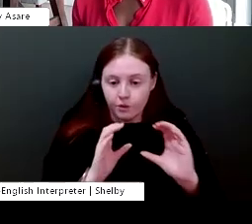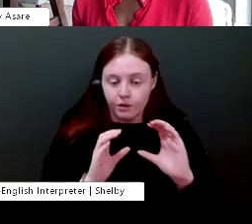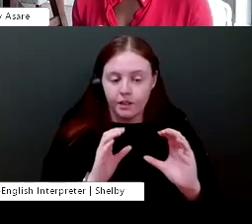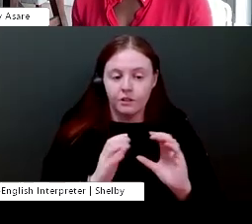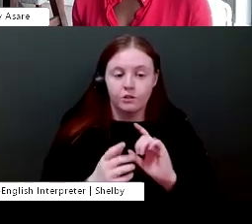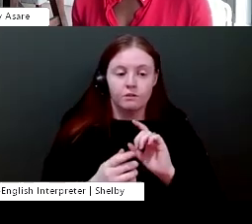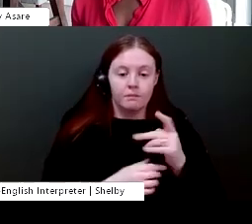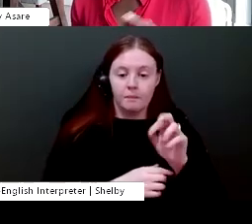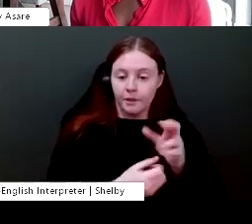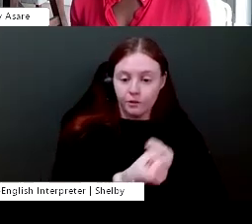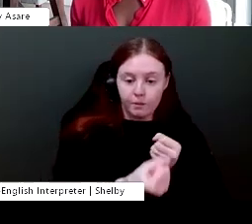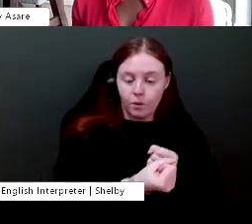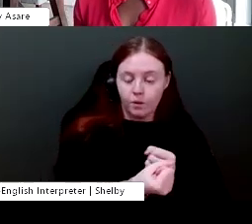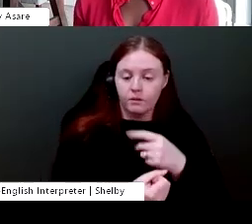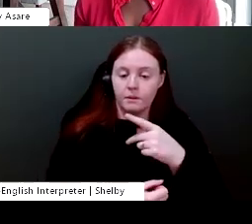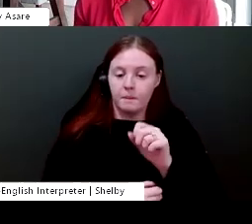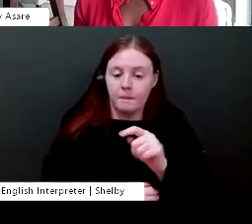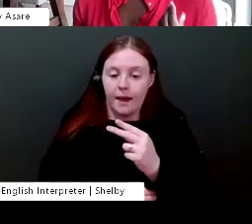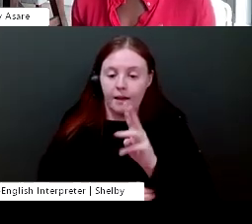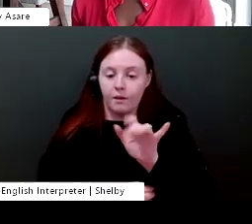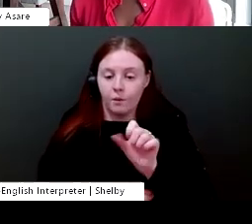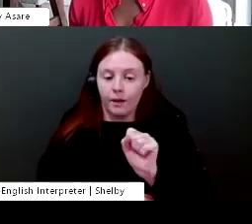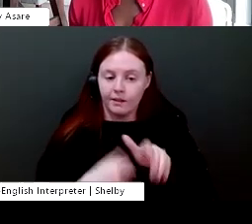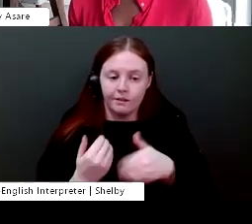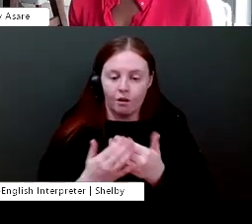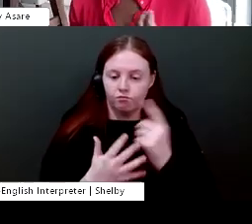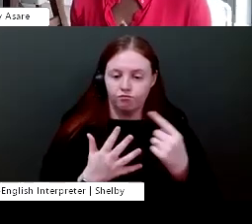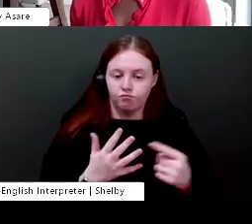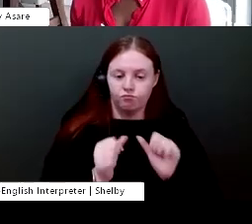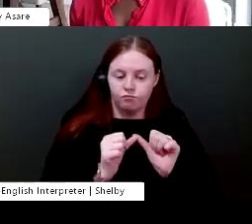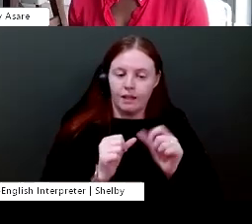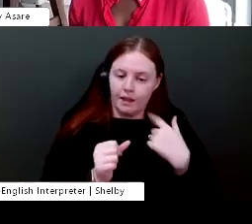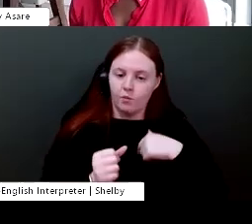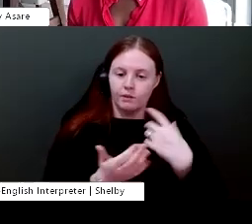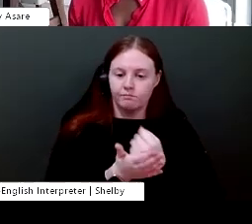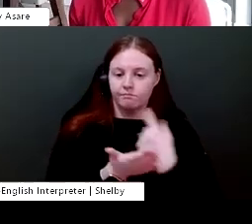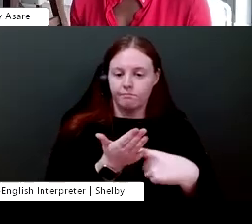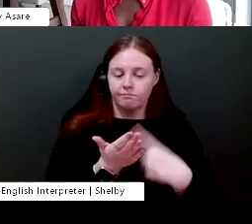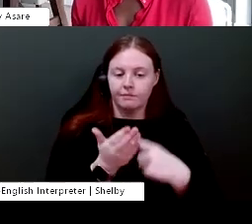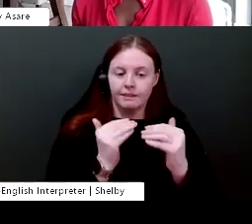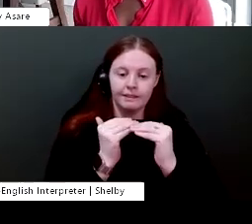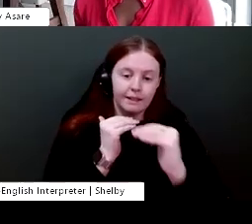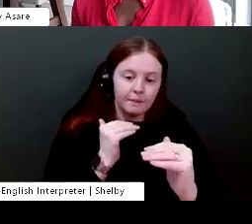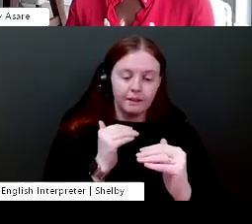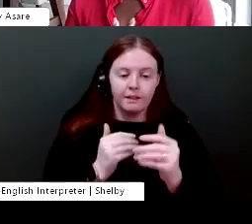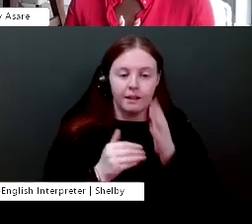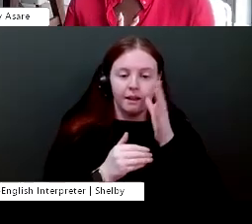is really important. And this is also where we get to address sustainability and long-term planning and program